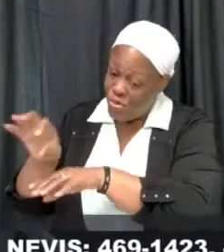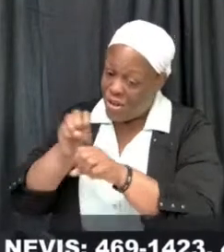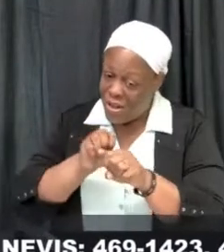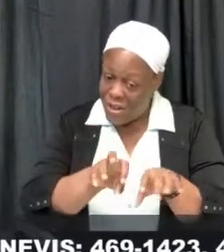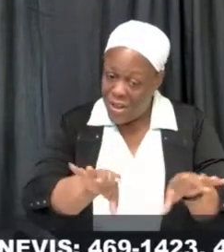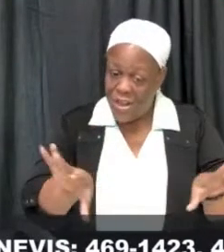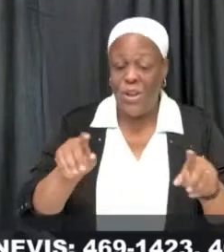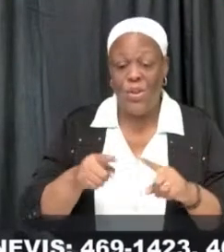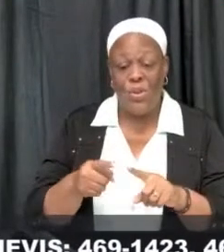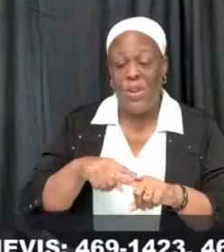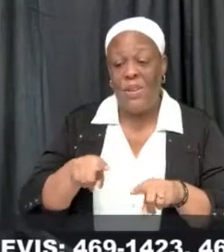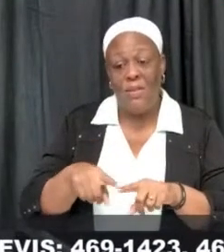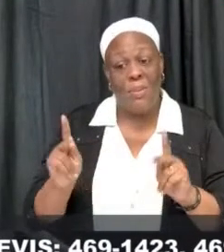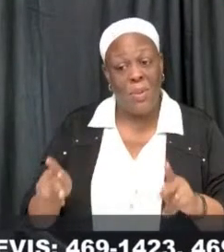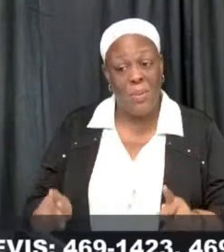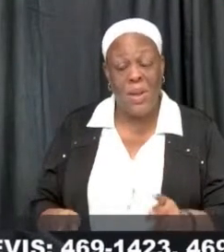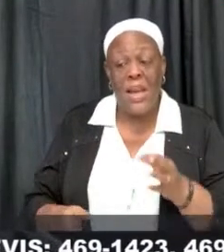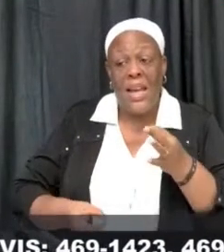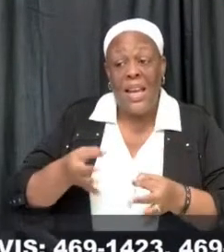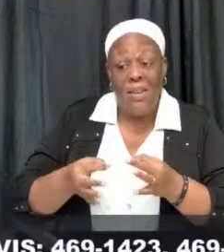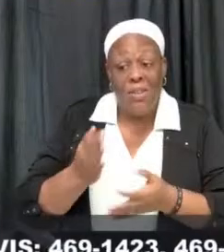someone who is infected be present.